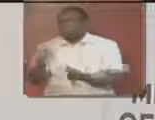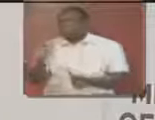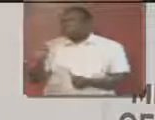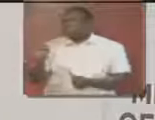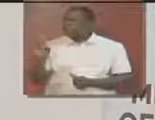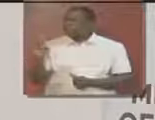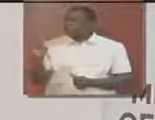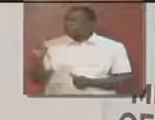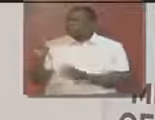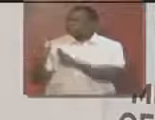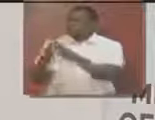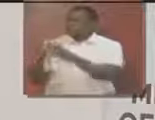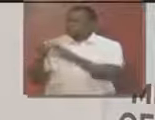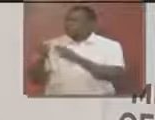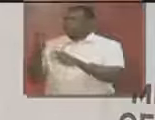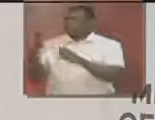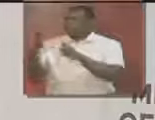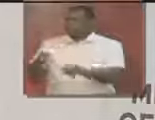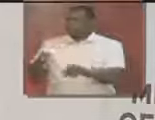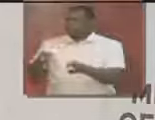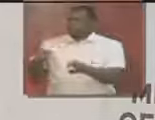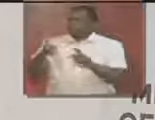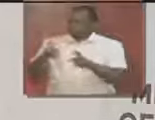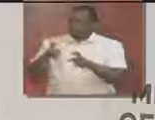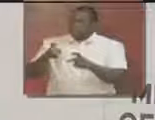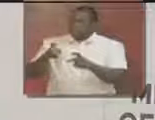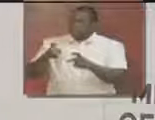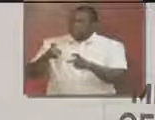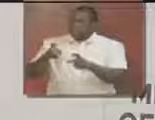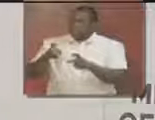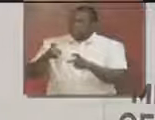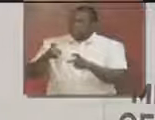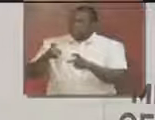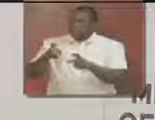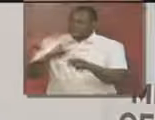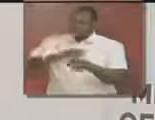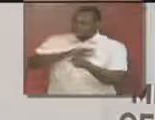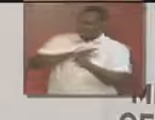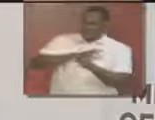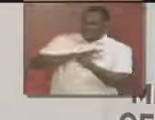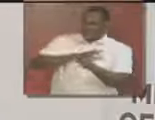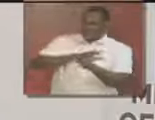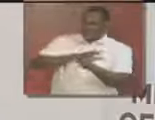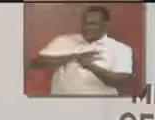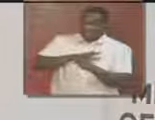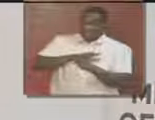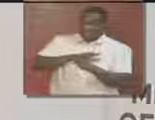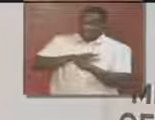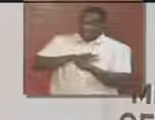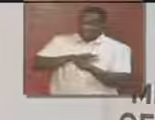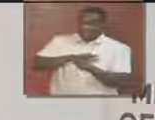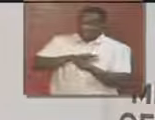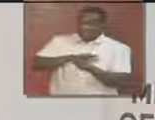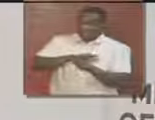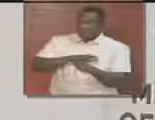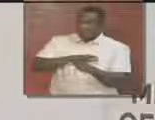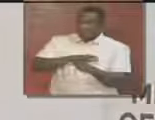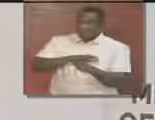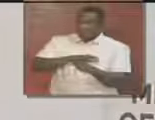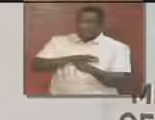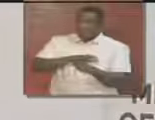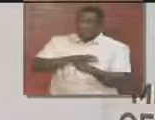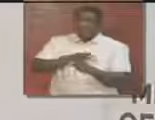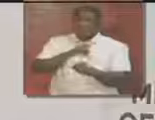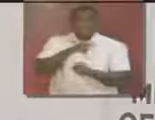where there was a person who got the COVID vaccine, the COVID infection, and he was actually the helper to the ones who were in